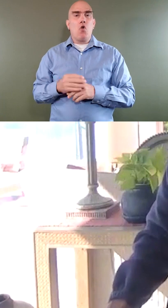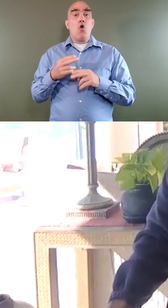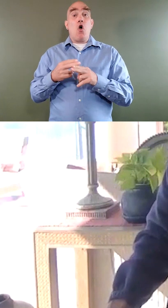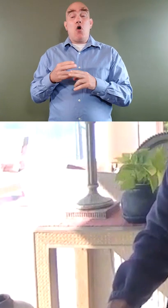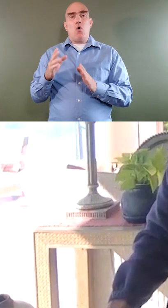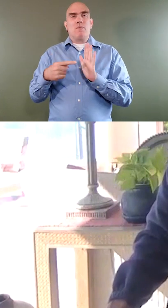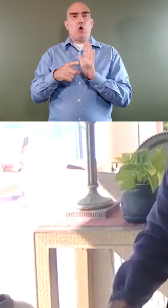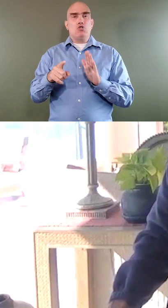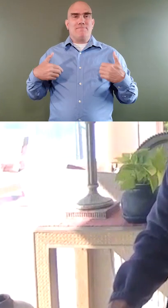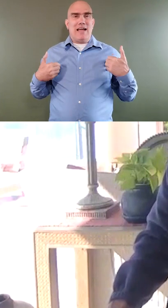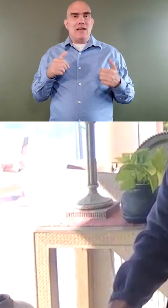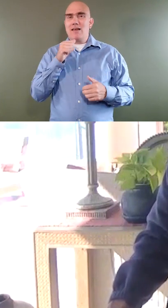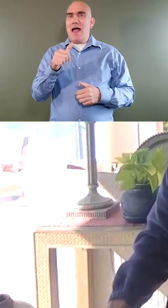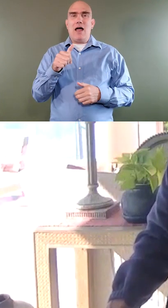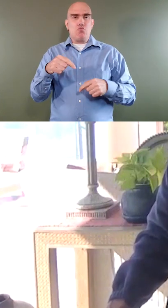All right.